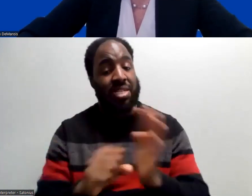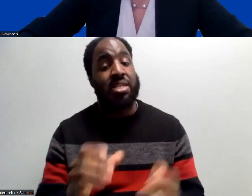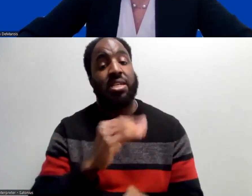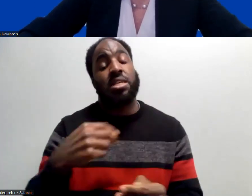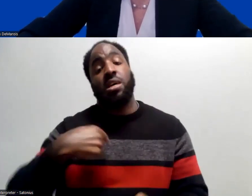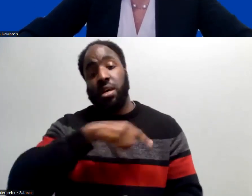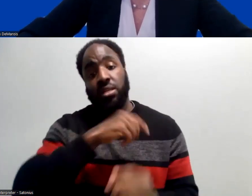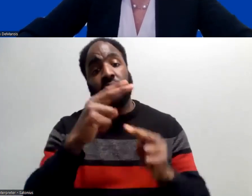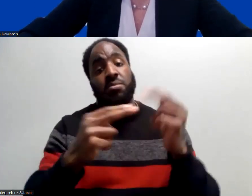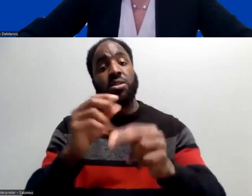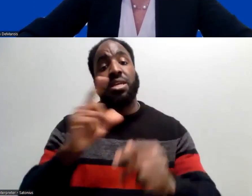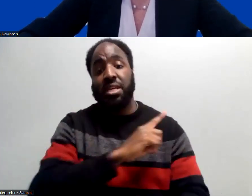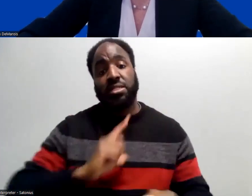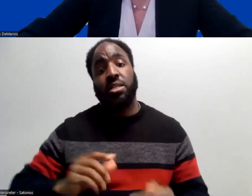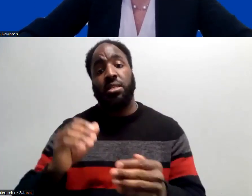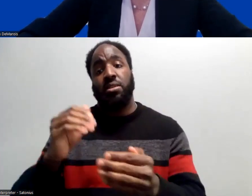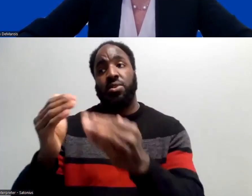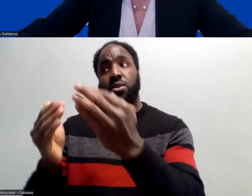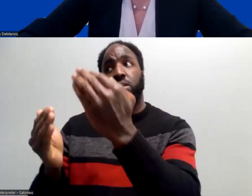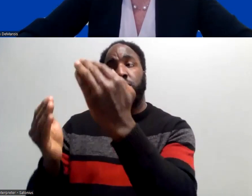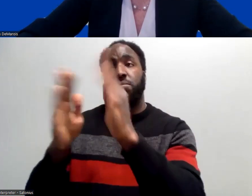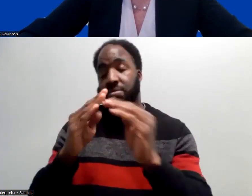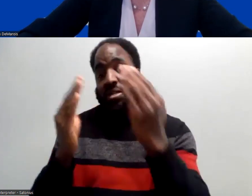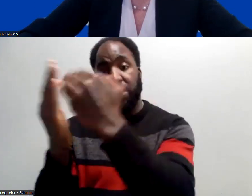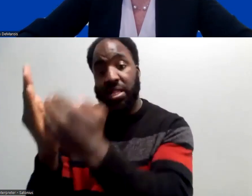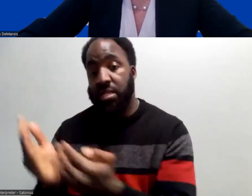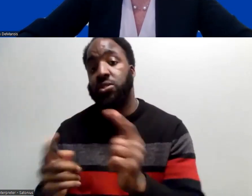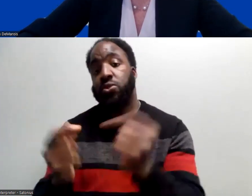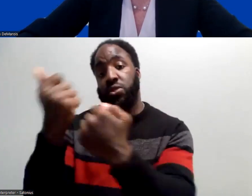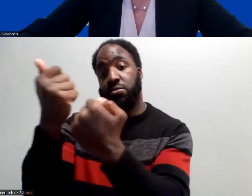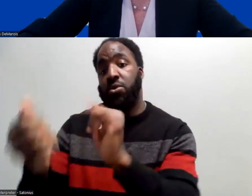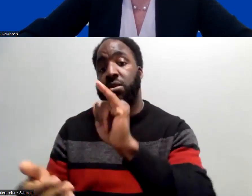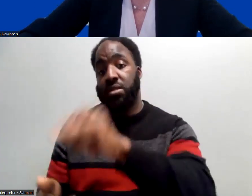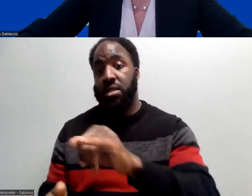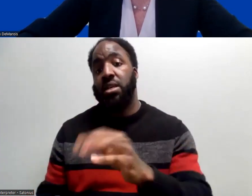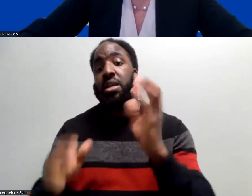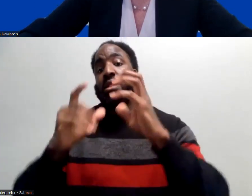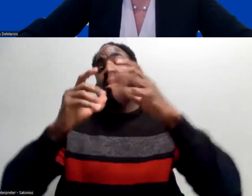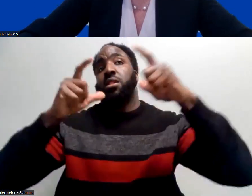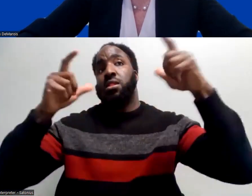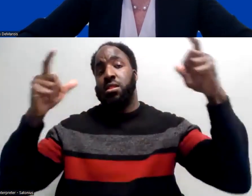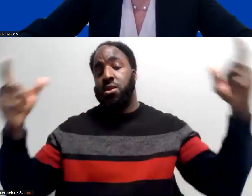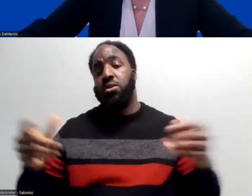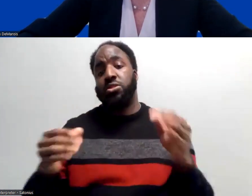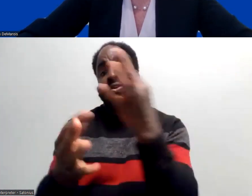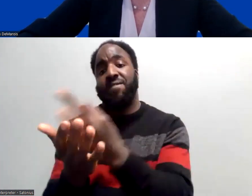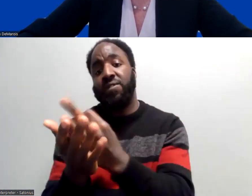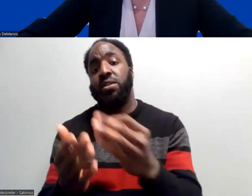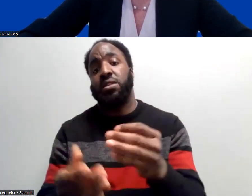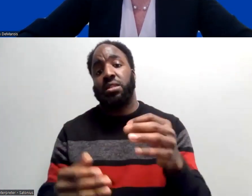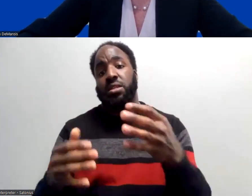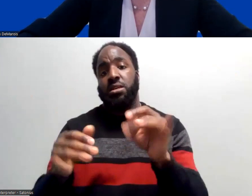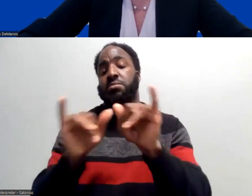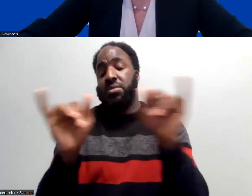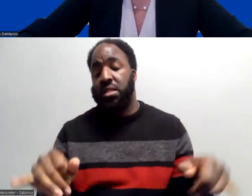a legislative agenda, whatever we need to do to support that larger funding mechanism that